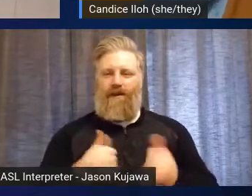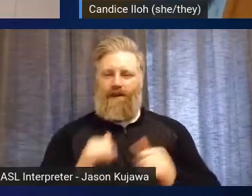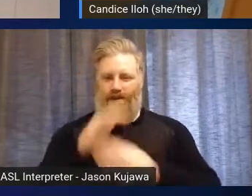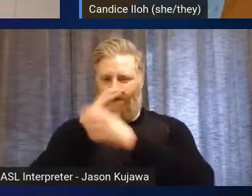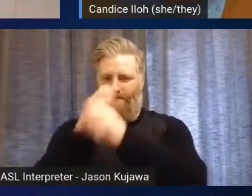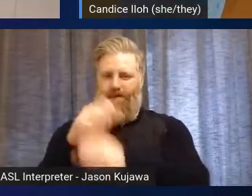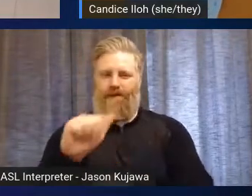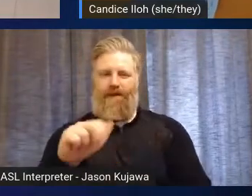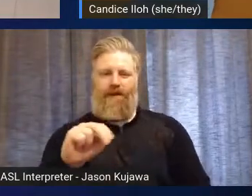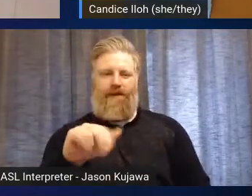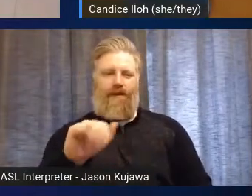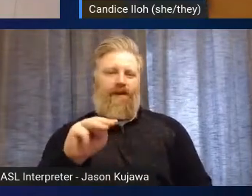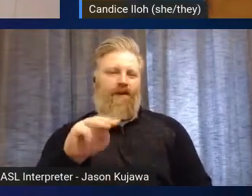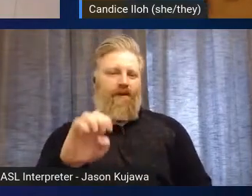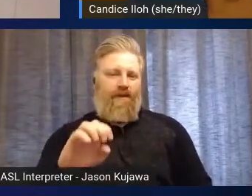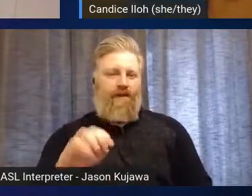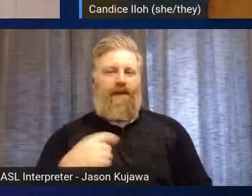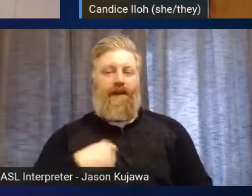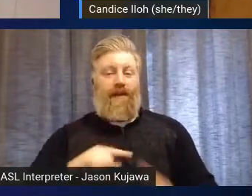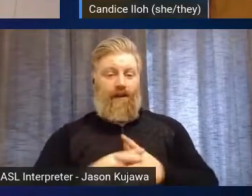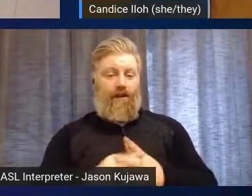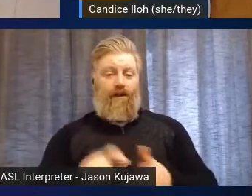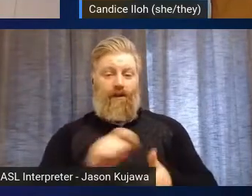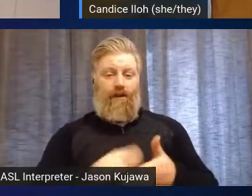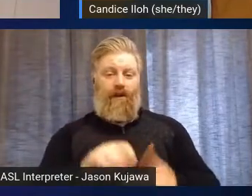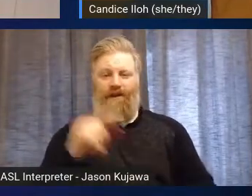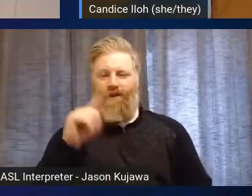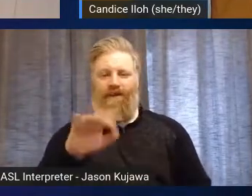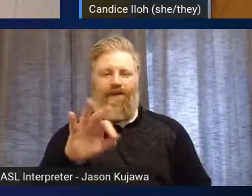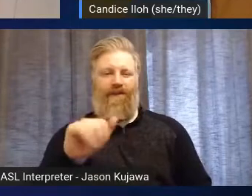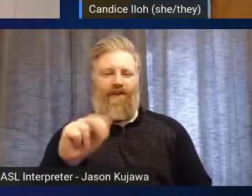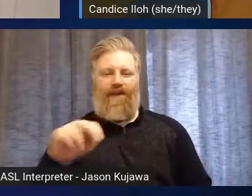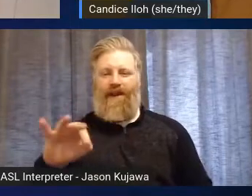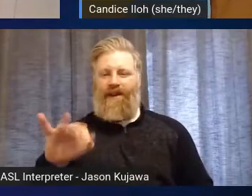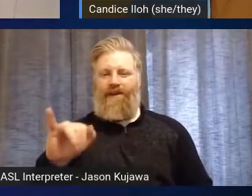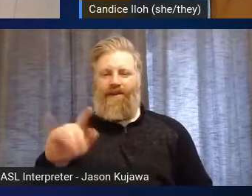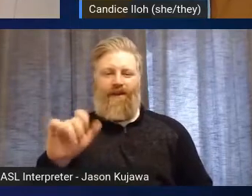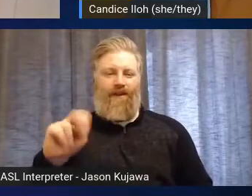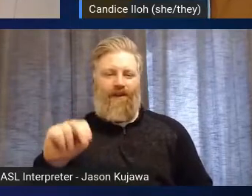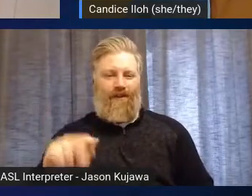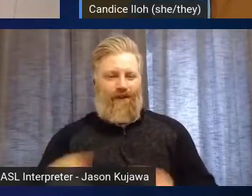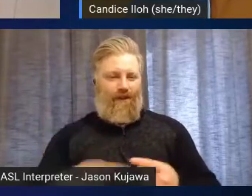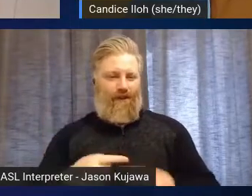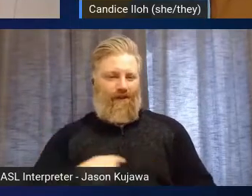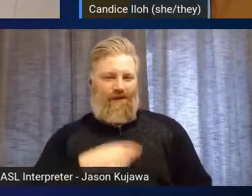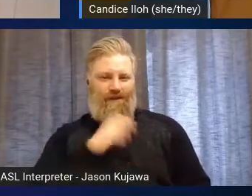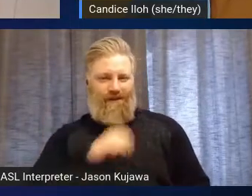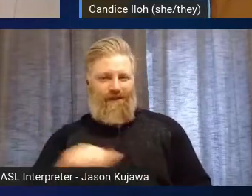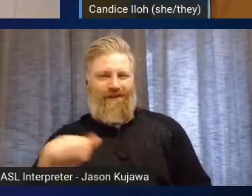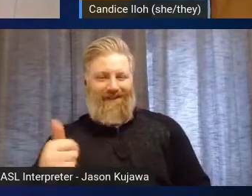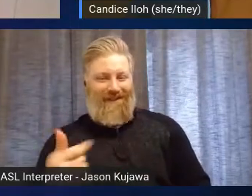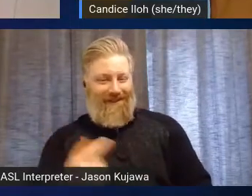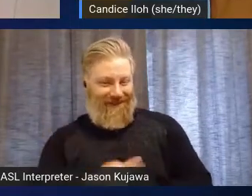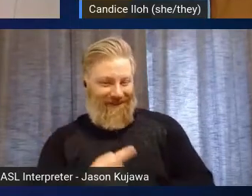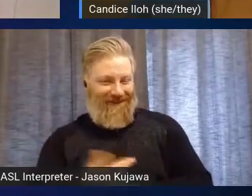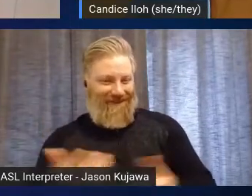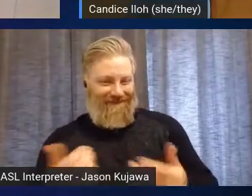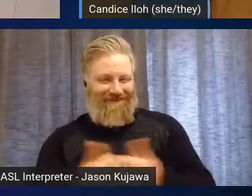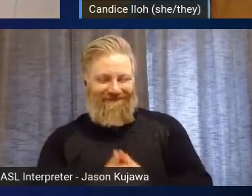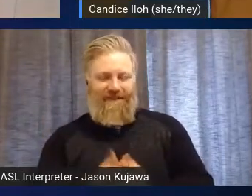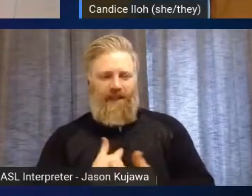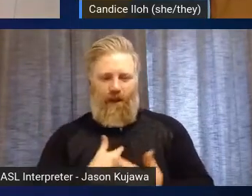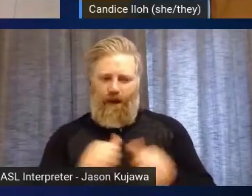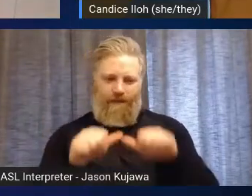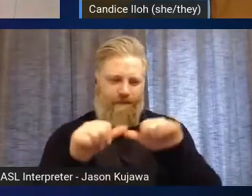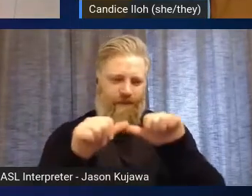and I started out writing fan fiction when I was 10 years old, right? I just kept kind of going. I think